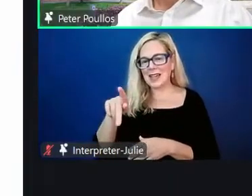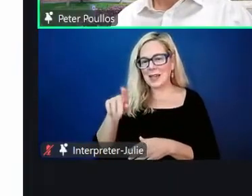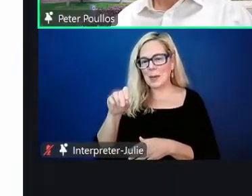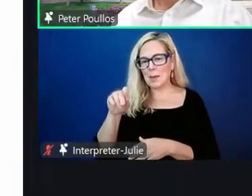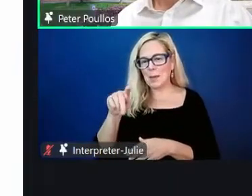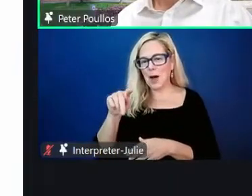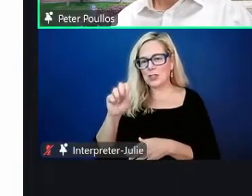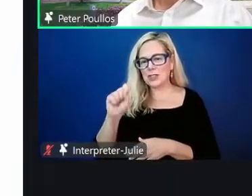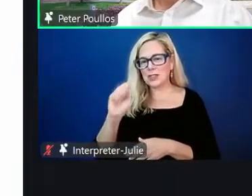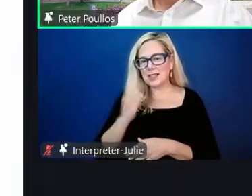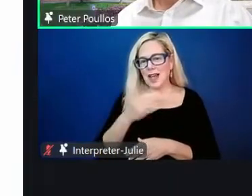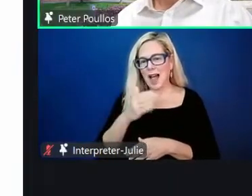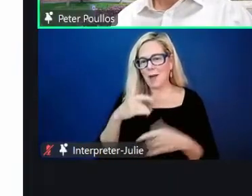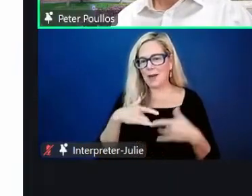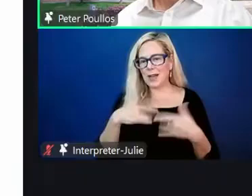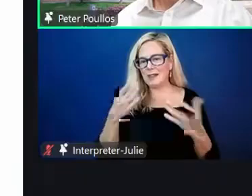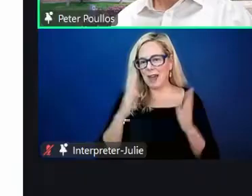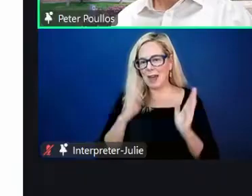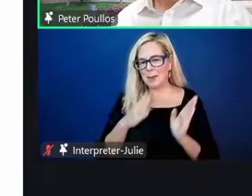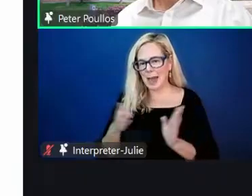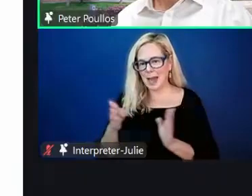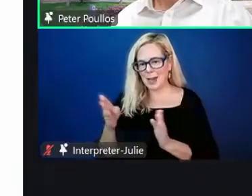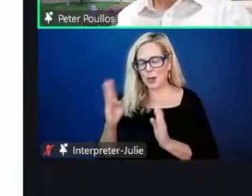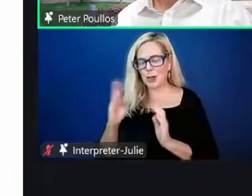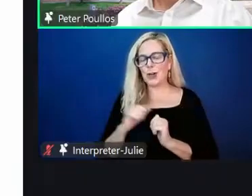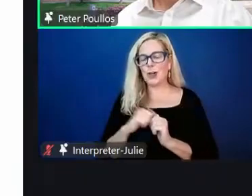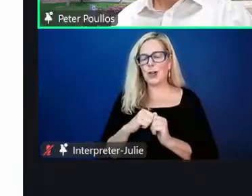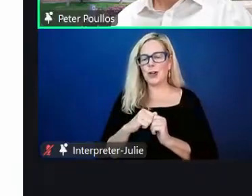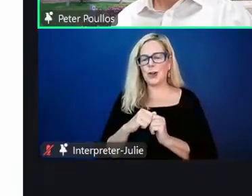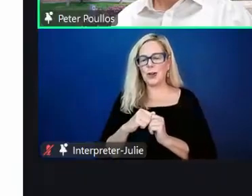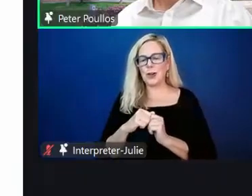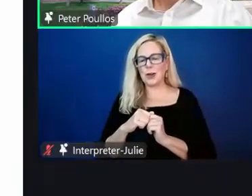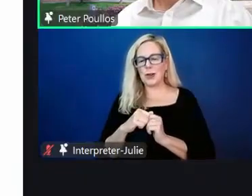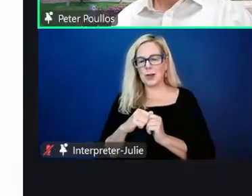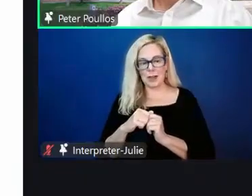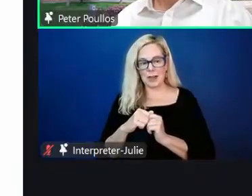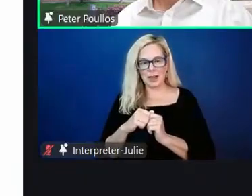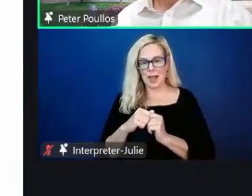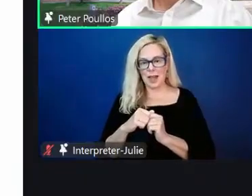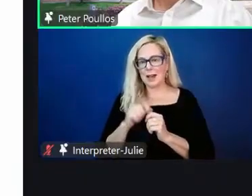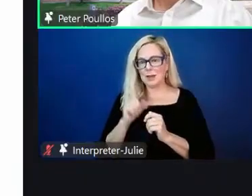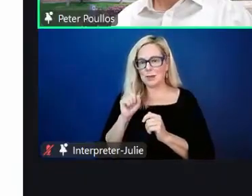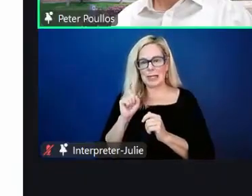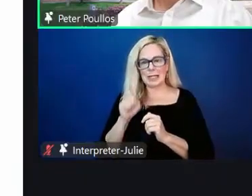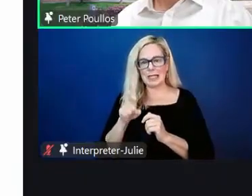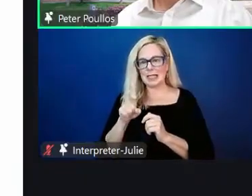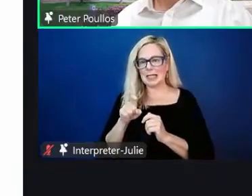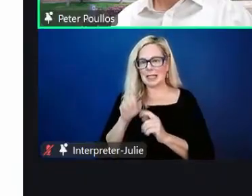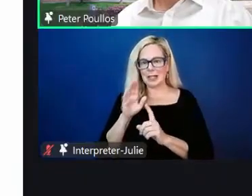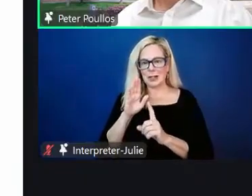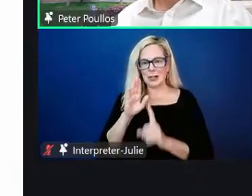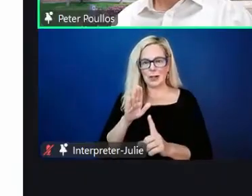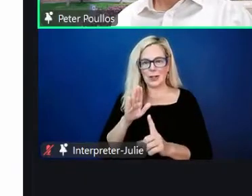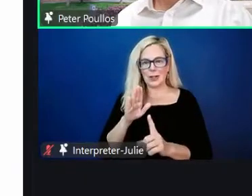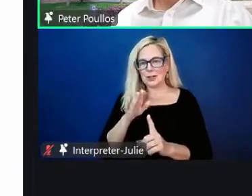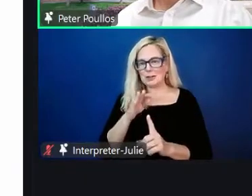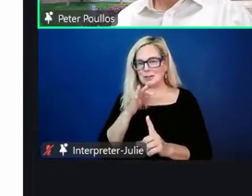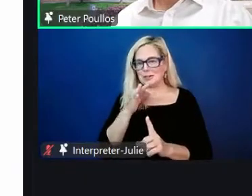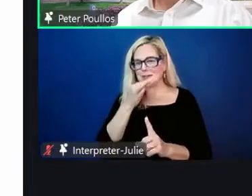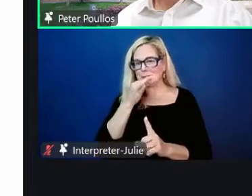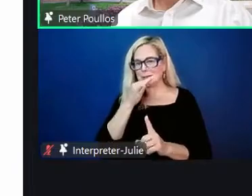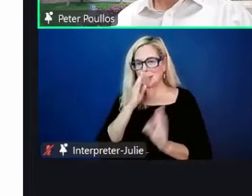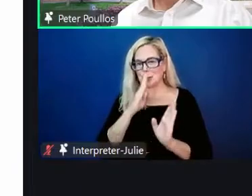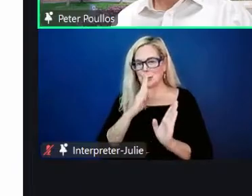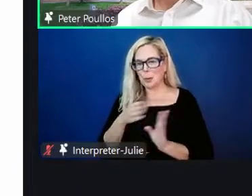event planner, and without whom we absolutely could not plan a conference of this magnitude.